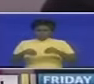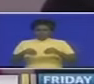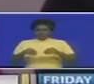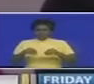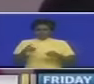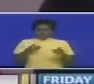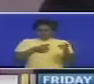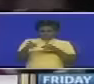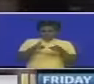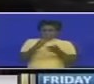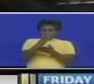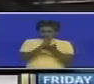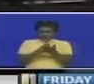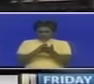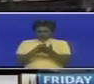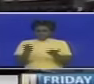tourism sector picked up.